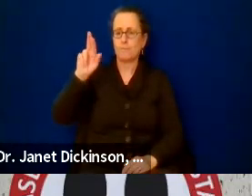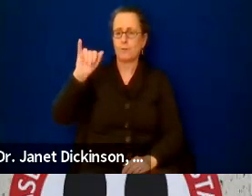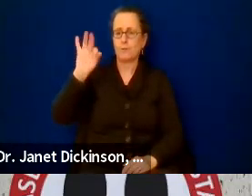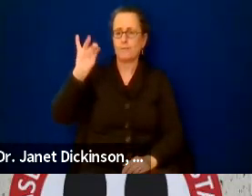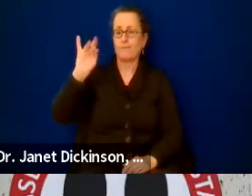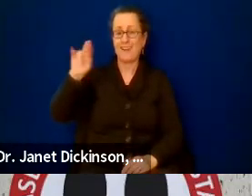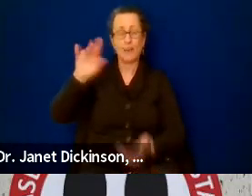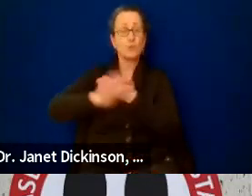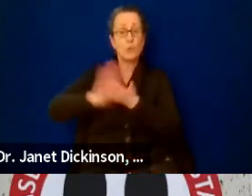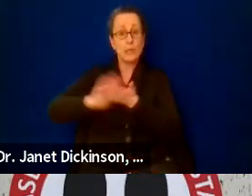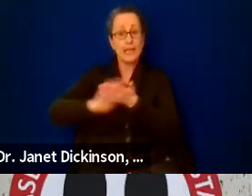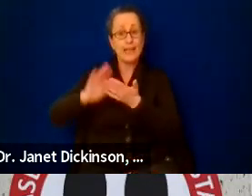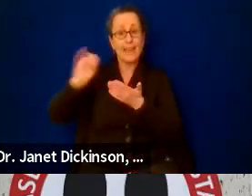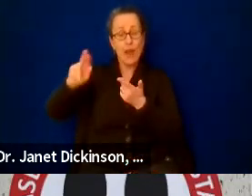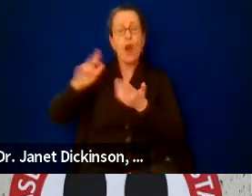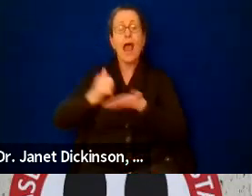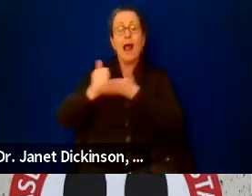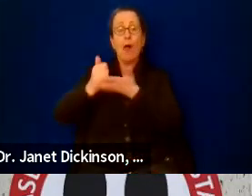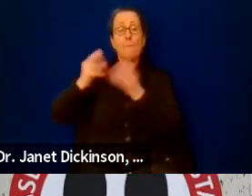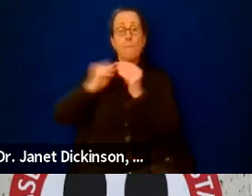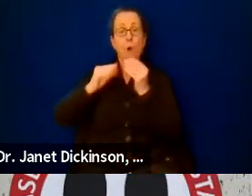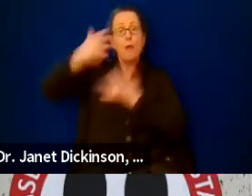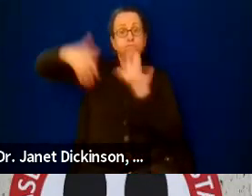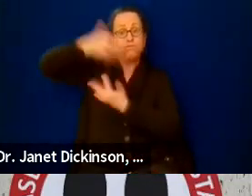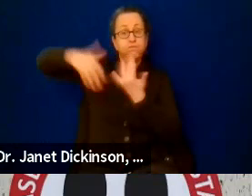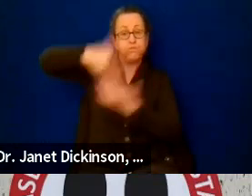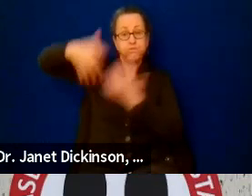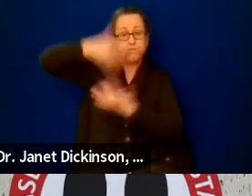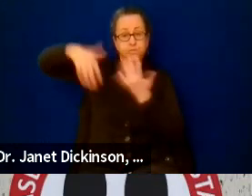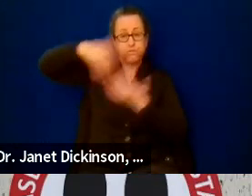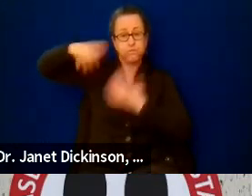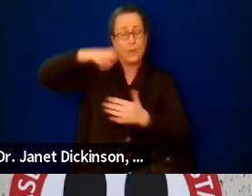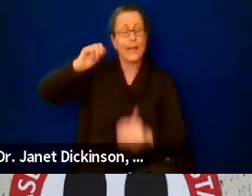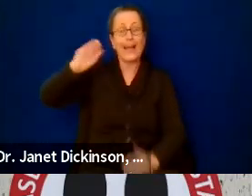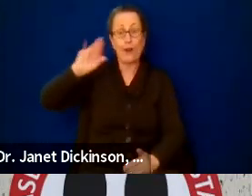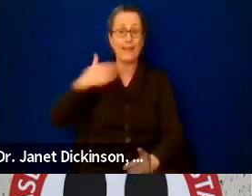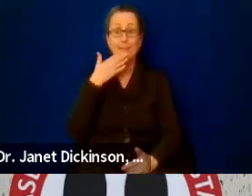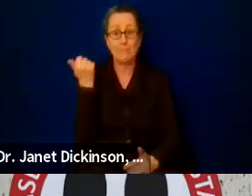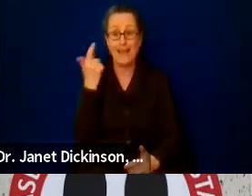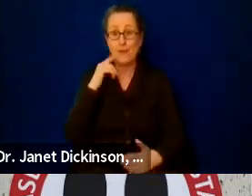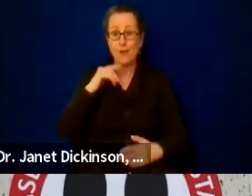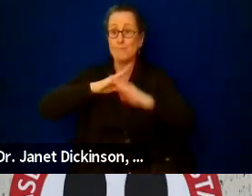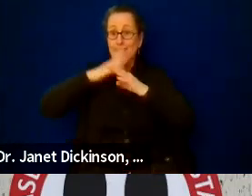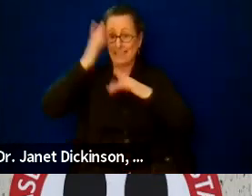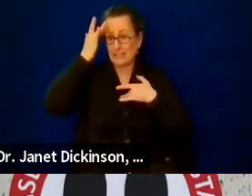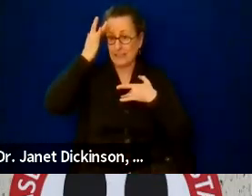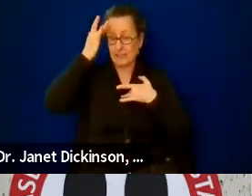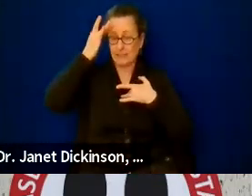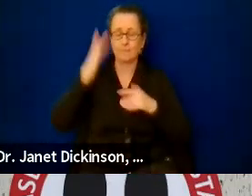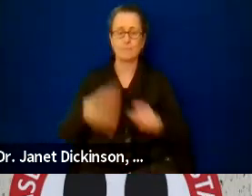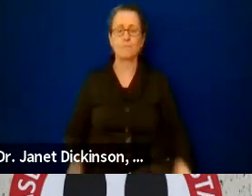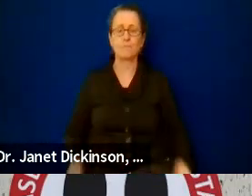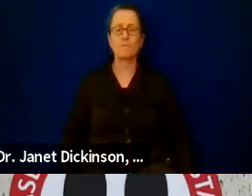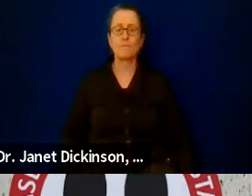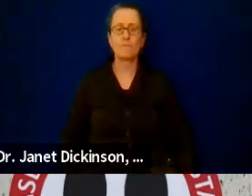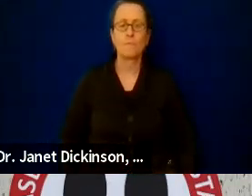it had, we've done a full engineering study of the air exchange in the schools and done a great deal of work on our heating